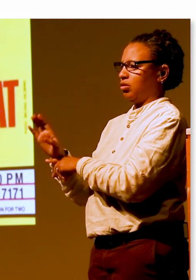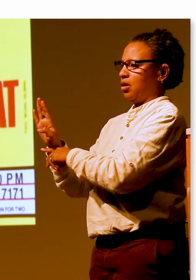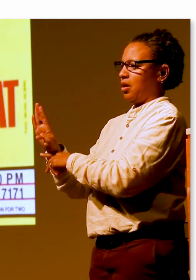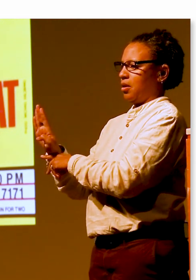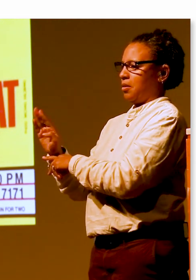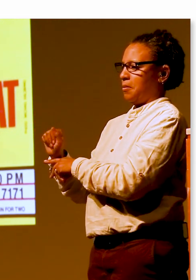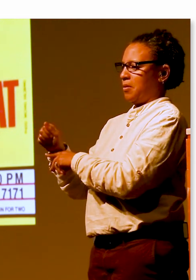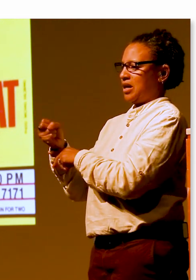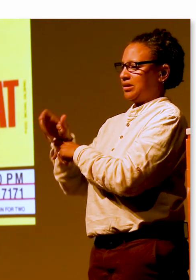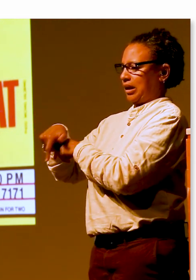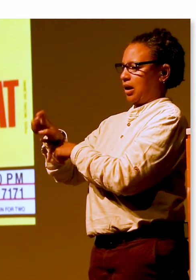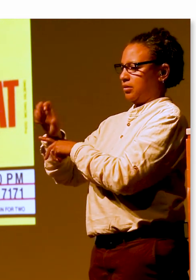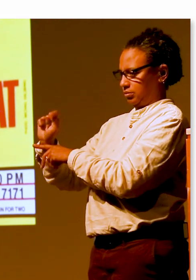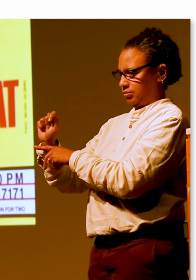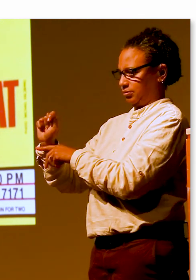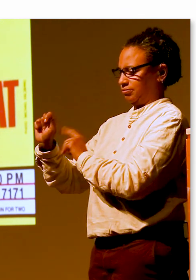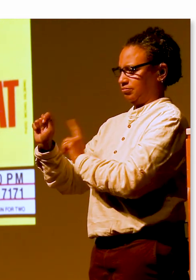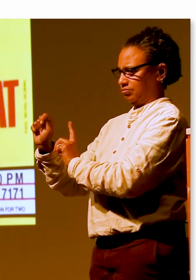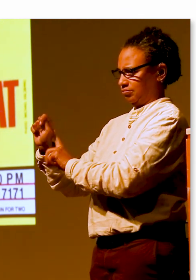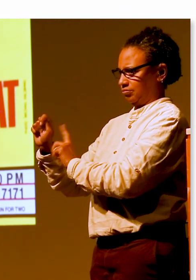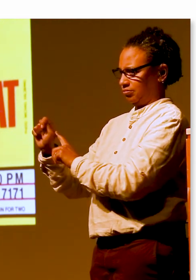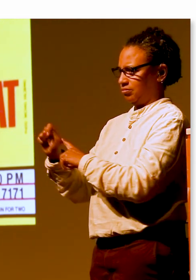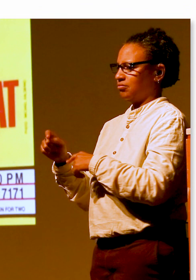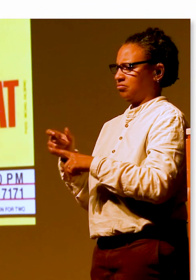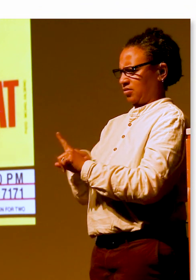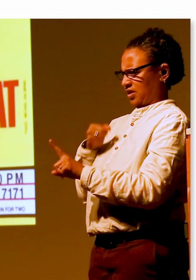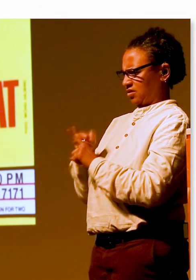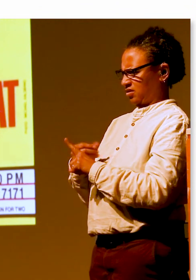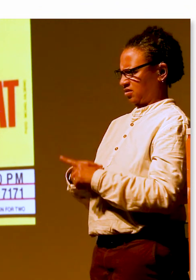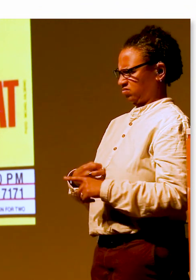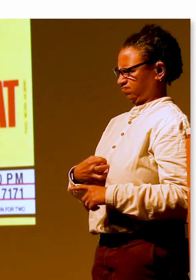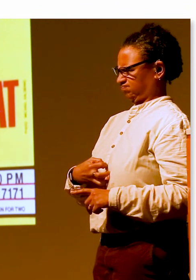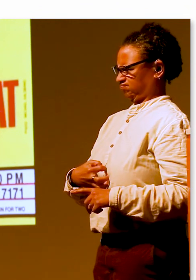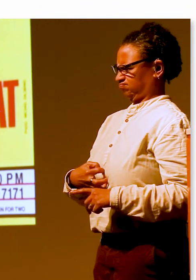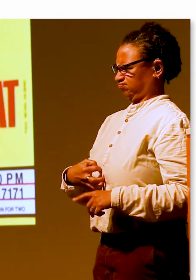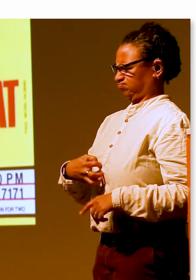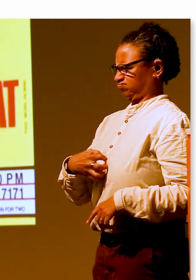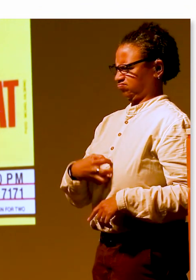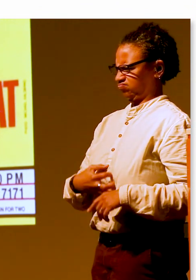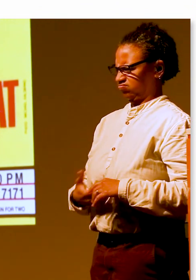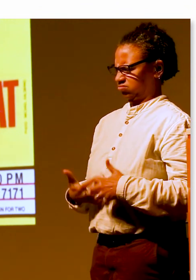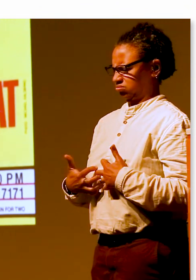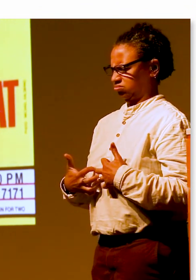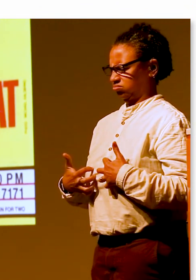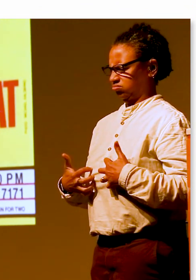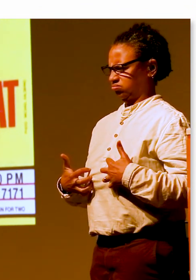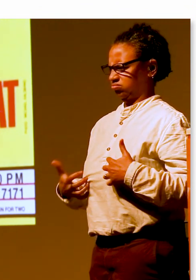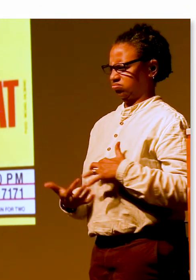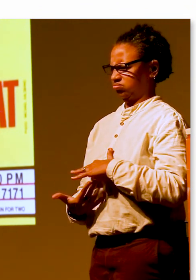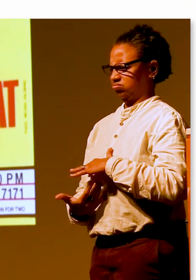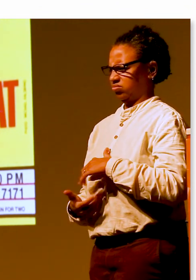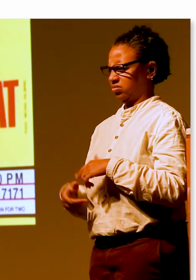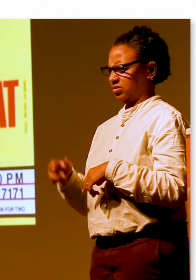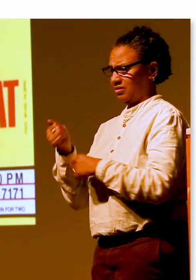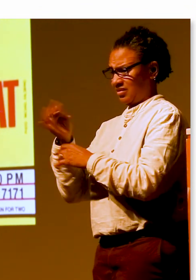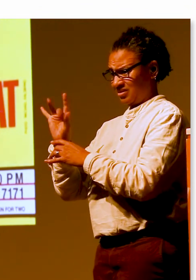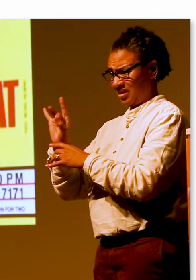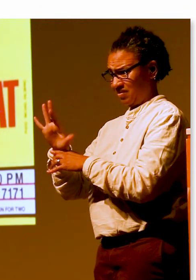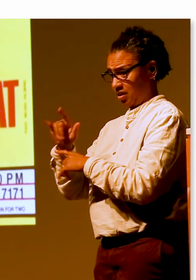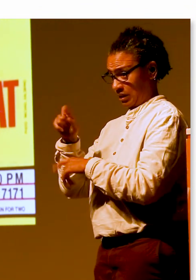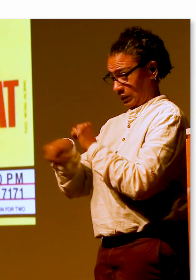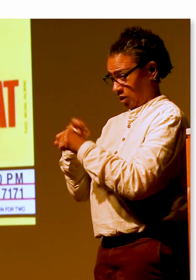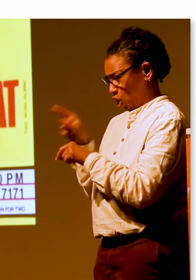immediately angry because I thought to myself, one, this is 1985, as you see in the bottom. It's kind of small, but you see the year that